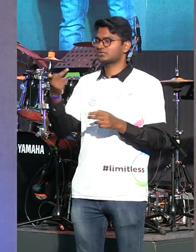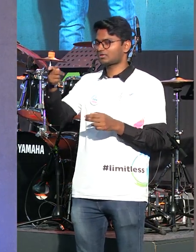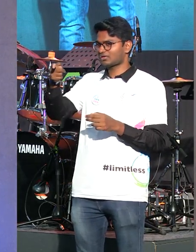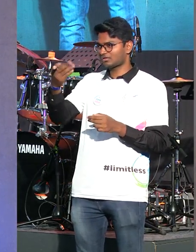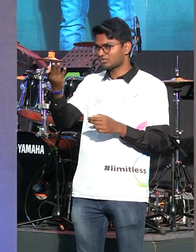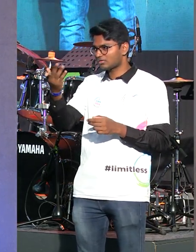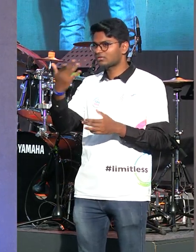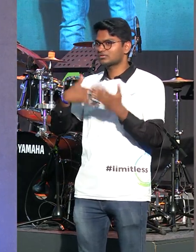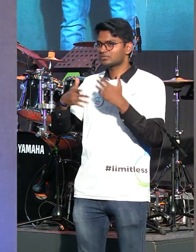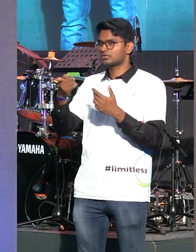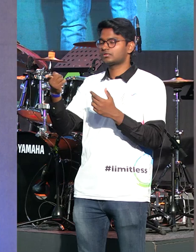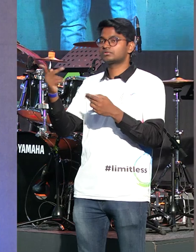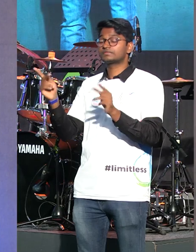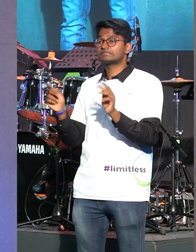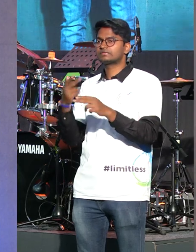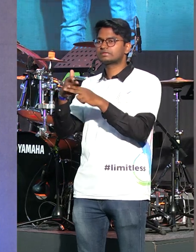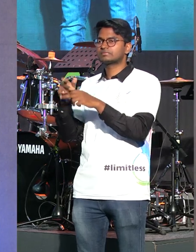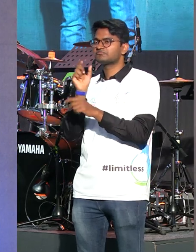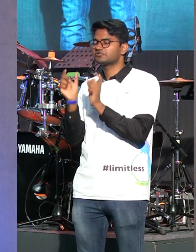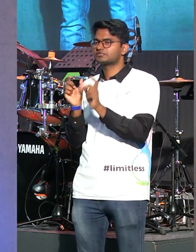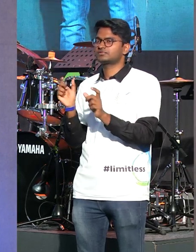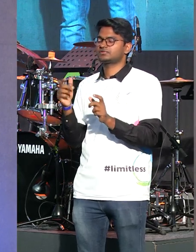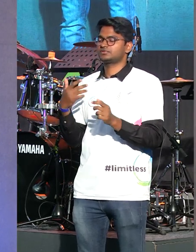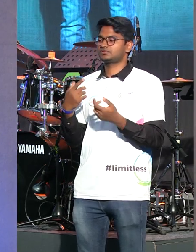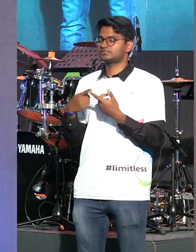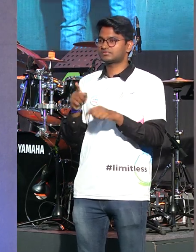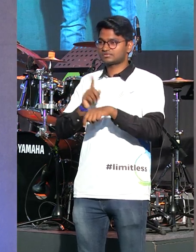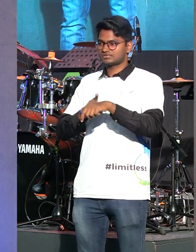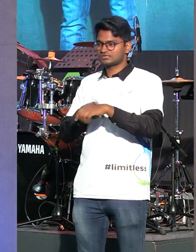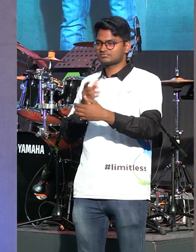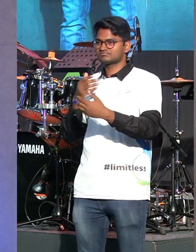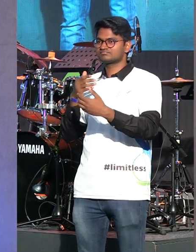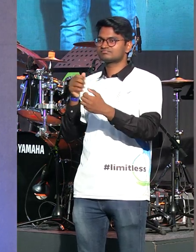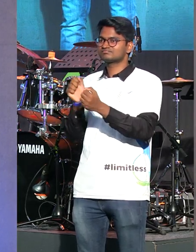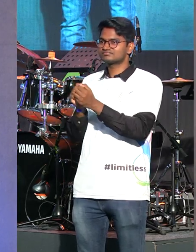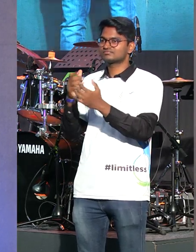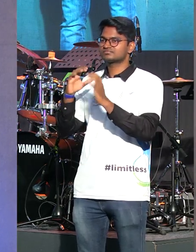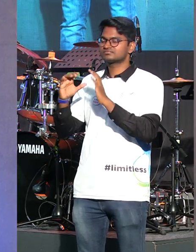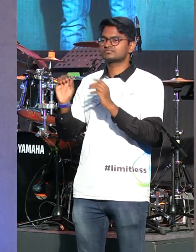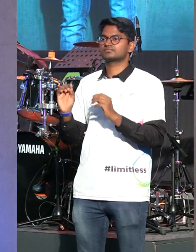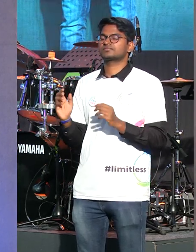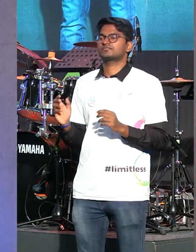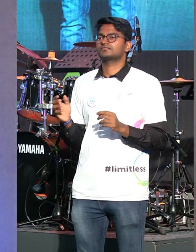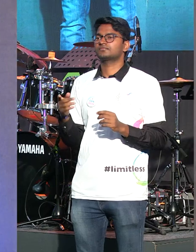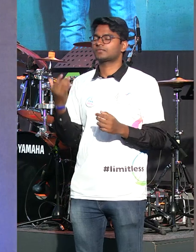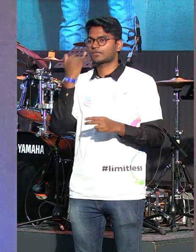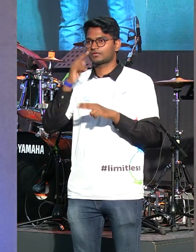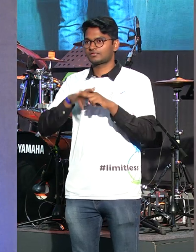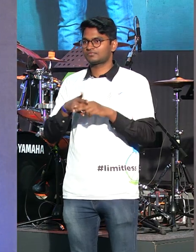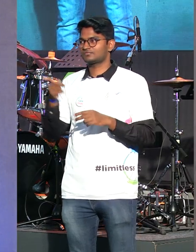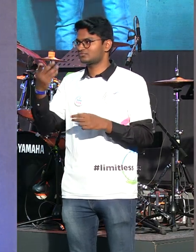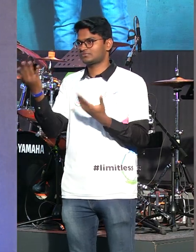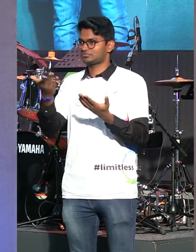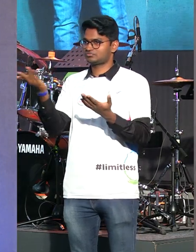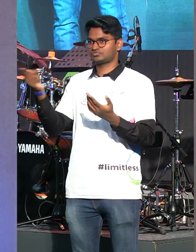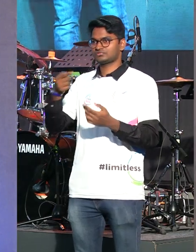we label? Because we don't really care. We don't give time to each other. So if you will think of me, oh, like celebrity or